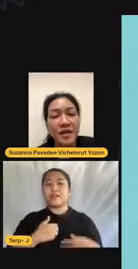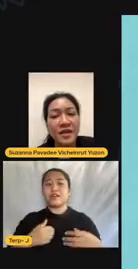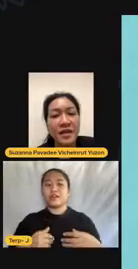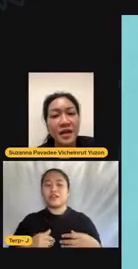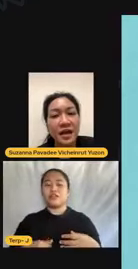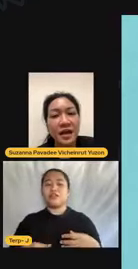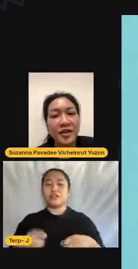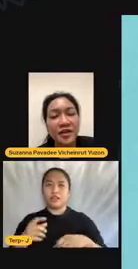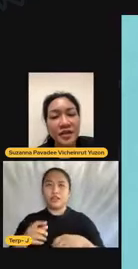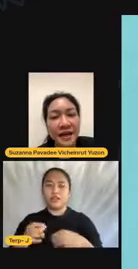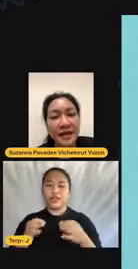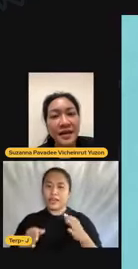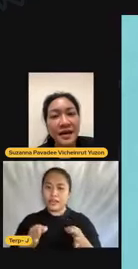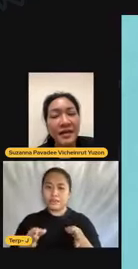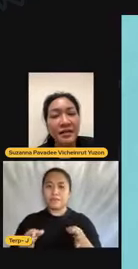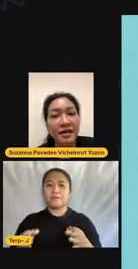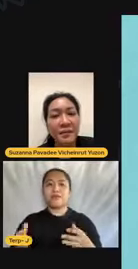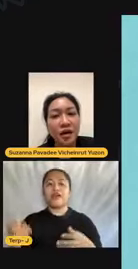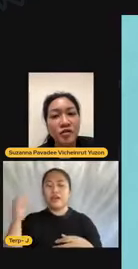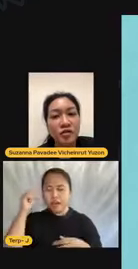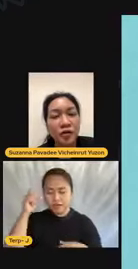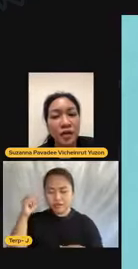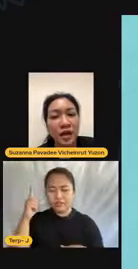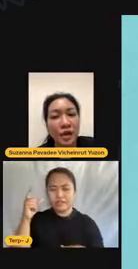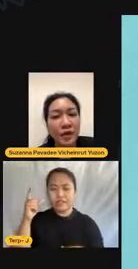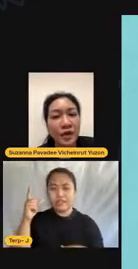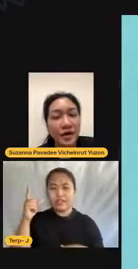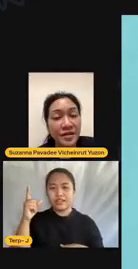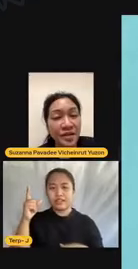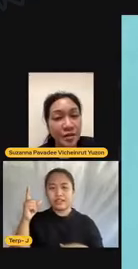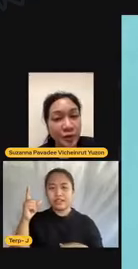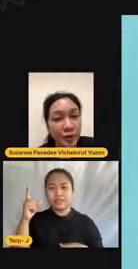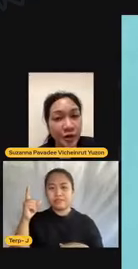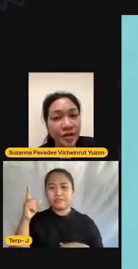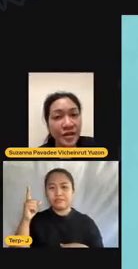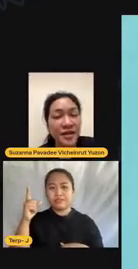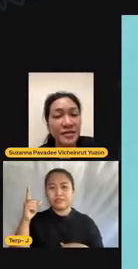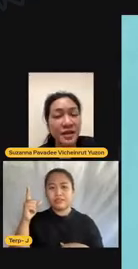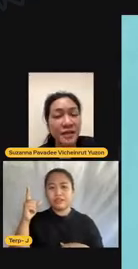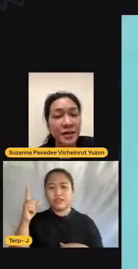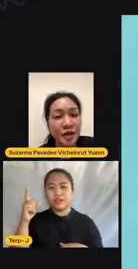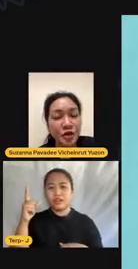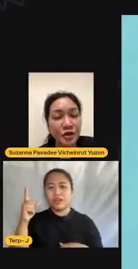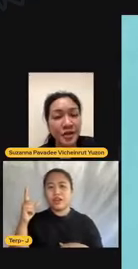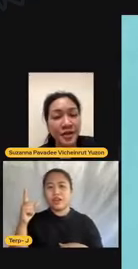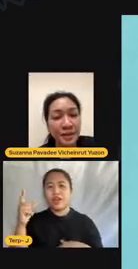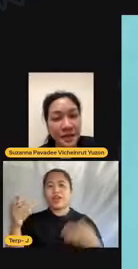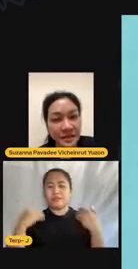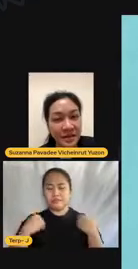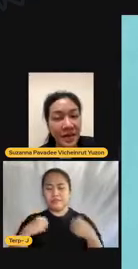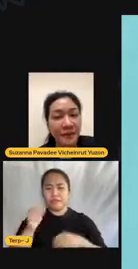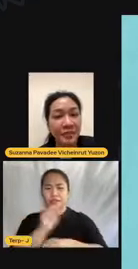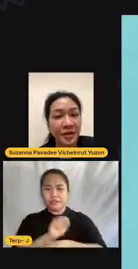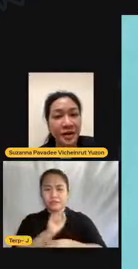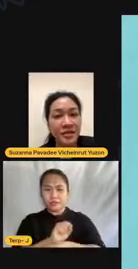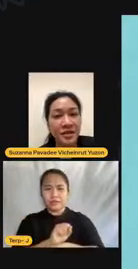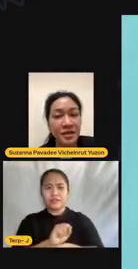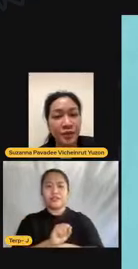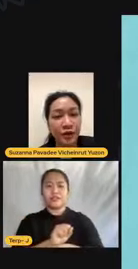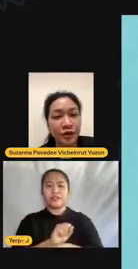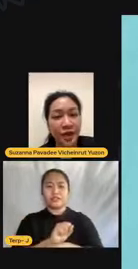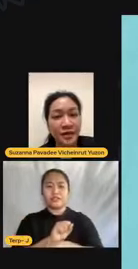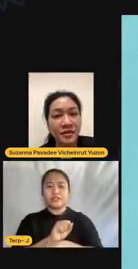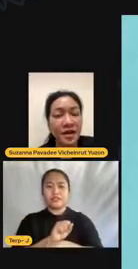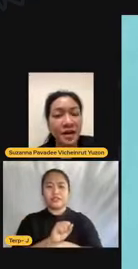times, taking, understanding that. Also, we know that it takes more work. It doesn't come naturally or come easily as